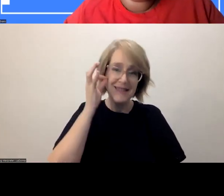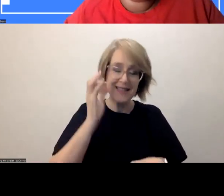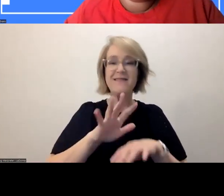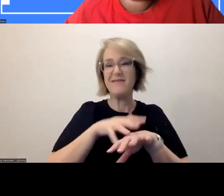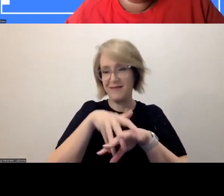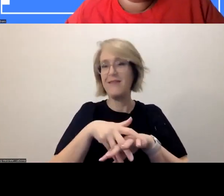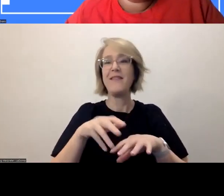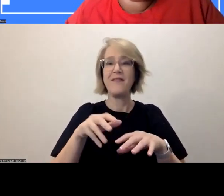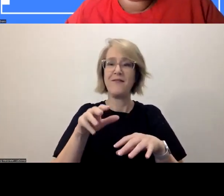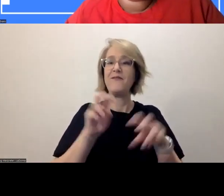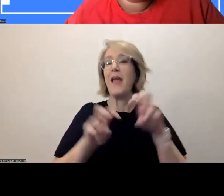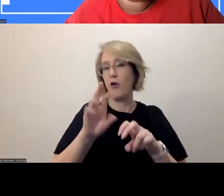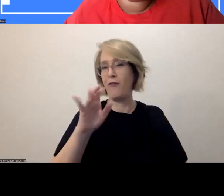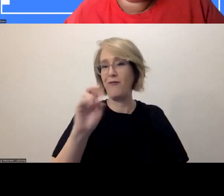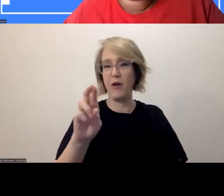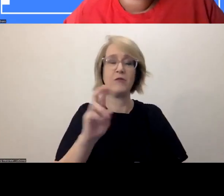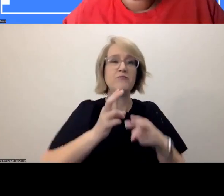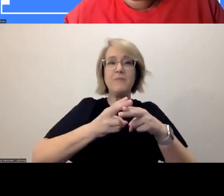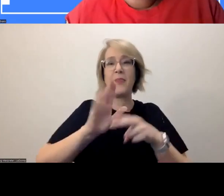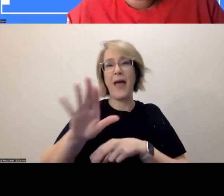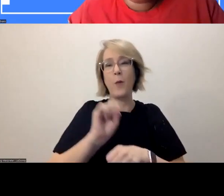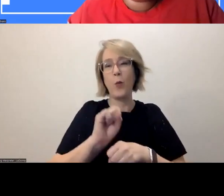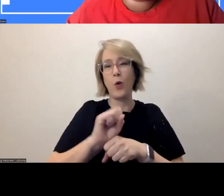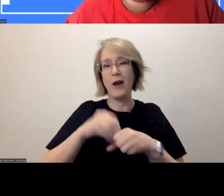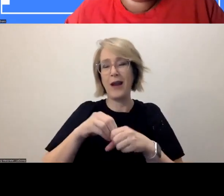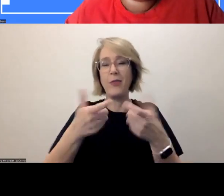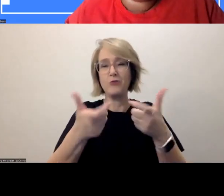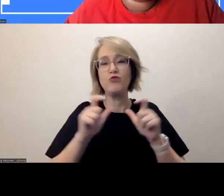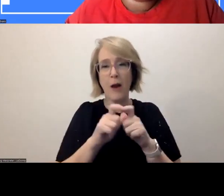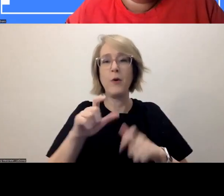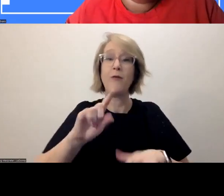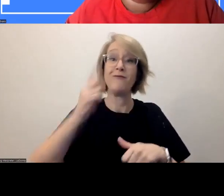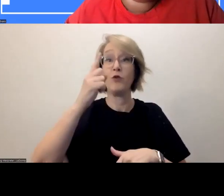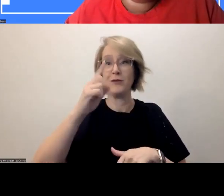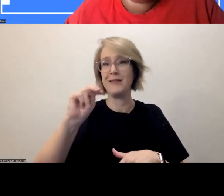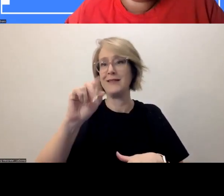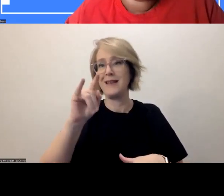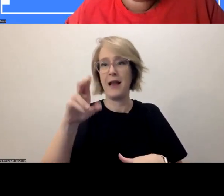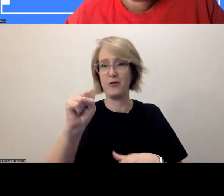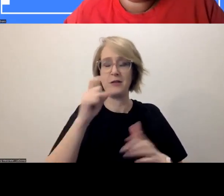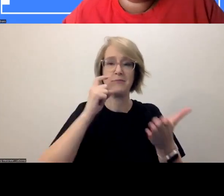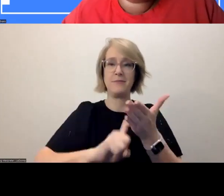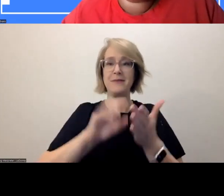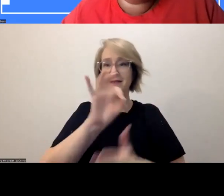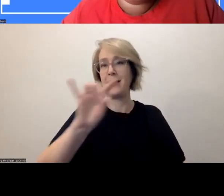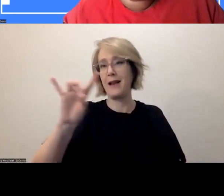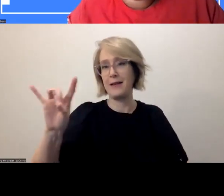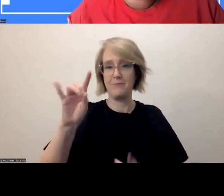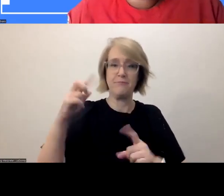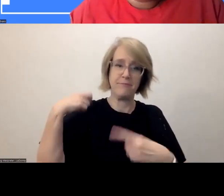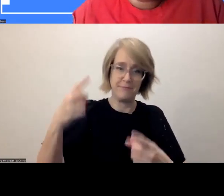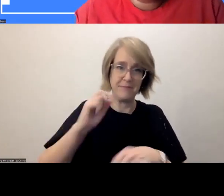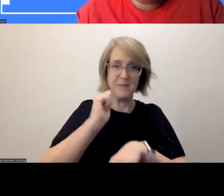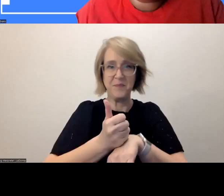as Tia mentioned, the work that tribal nations, communities, First Nations are doing in highlighting 988 Suicide and Crisis